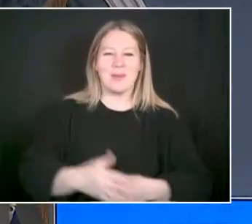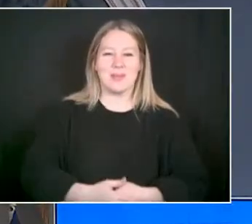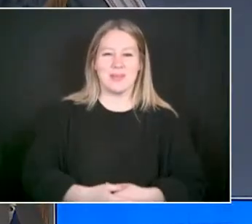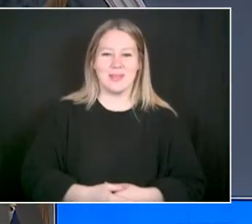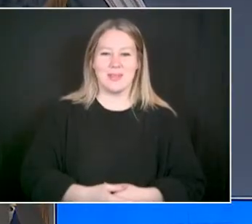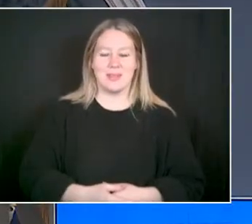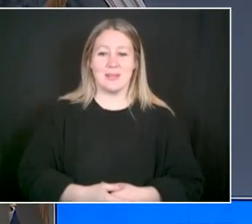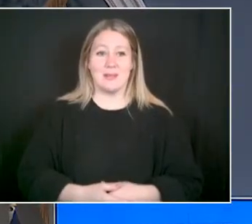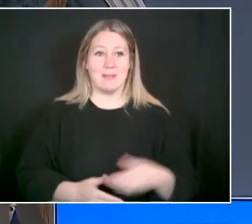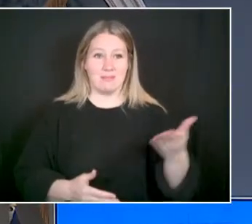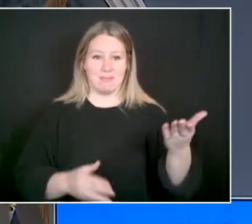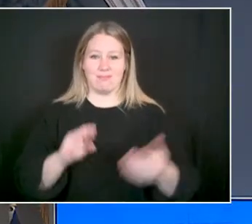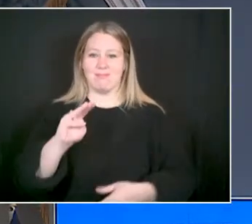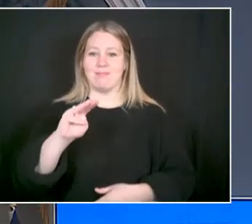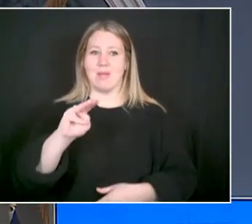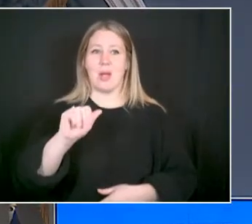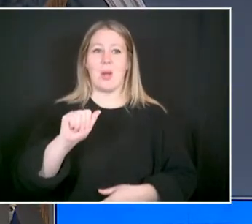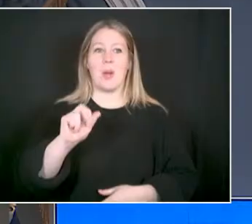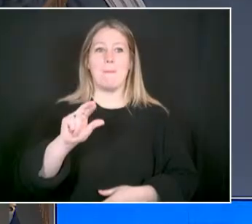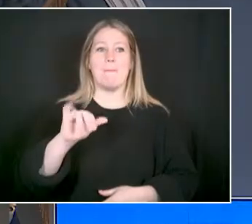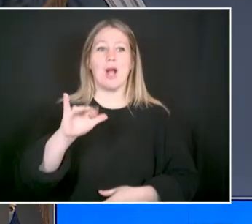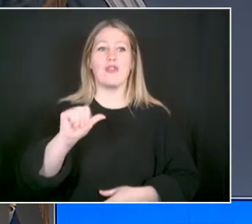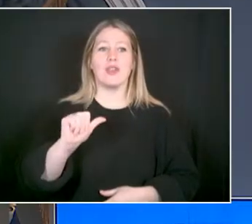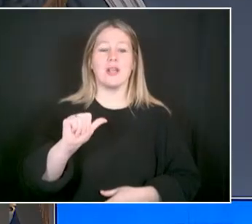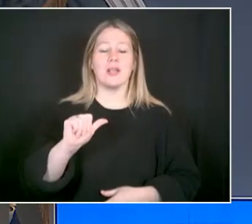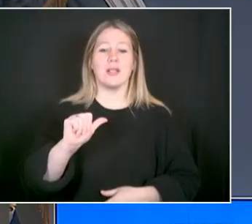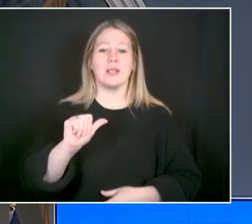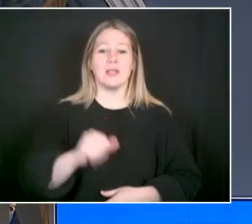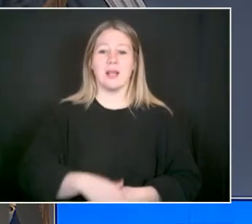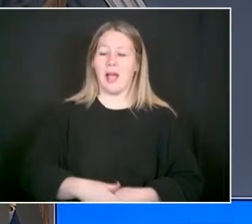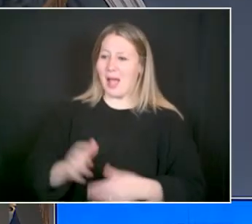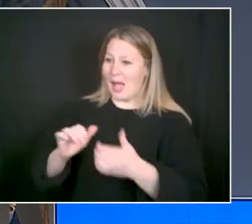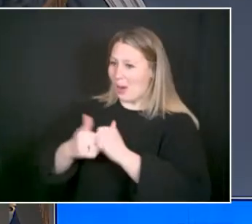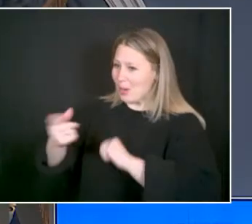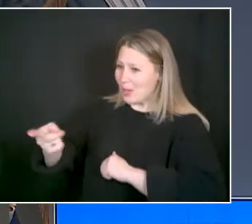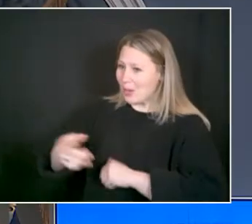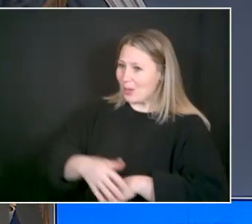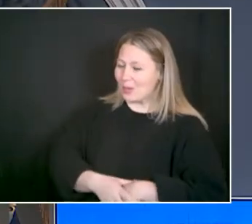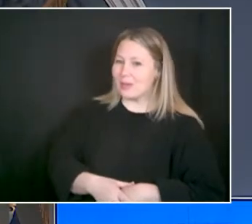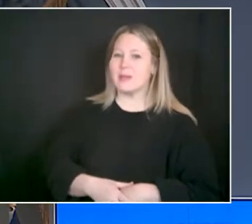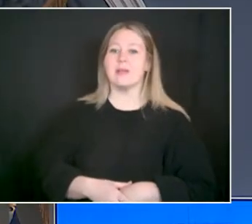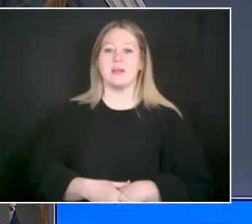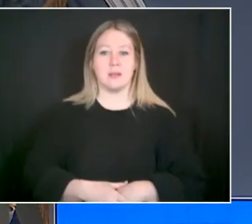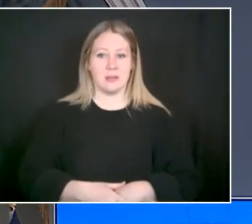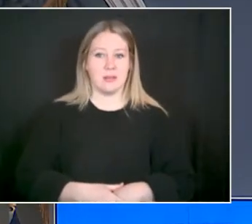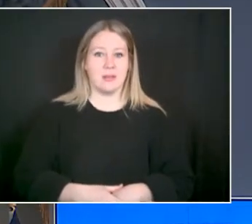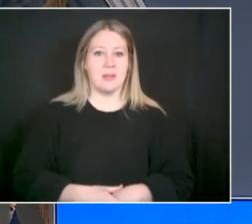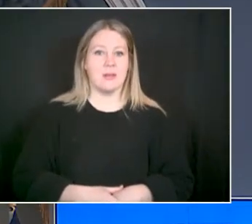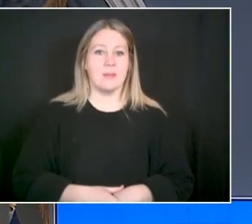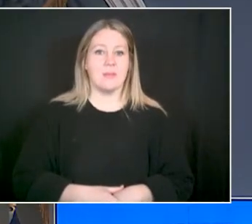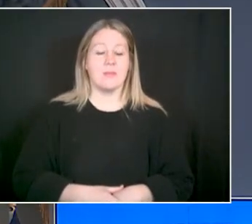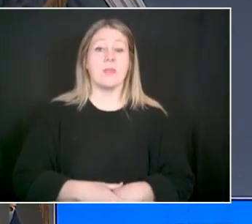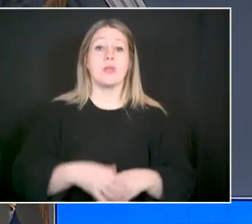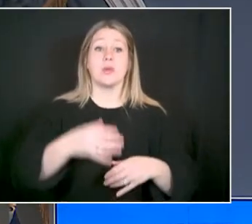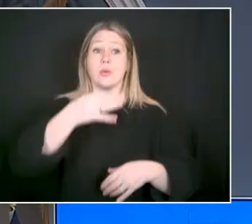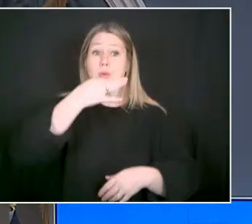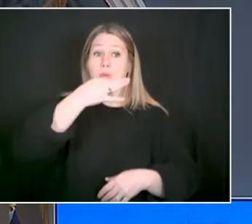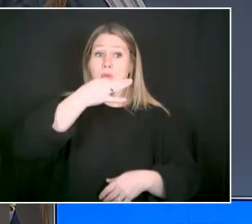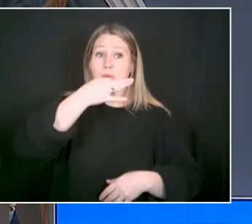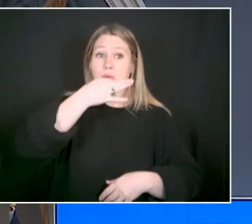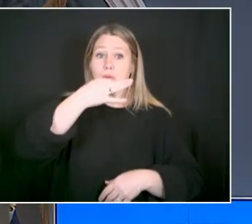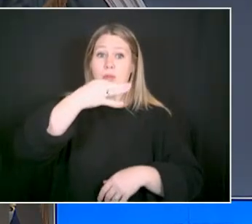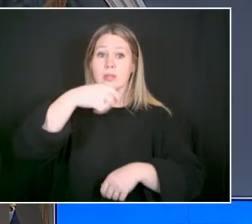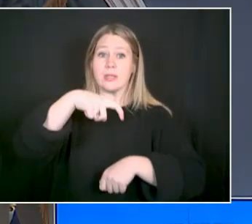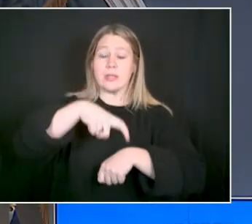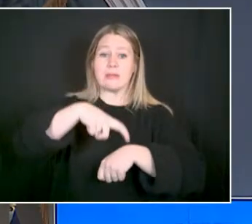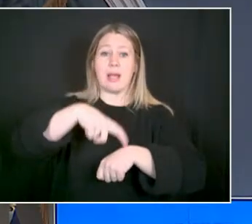Marsha, Mr. Mayor, how are you? so it's almost time for petitioning for people running as Democrats to be over.